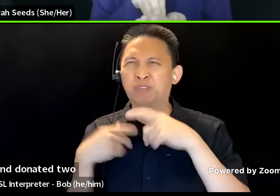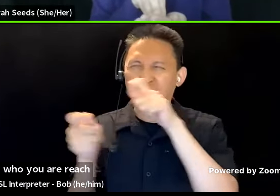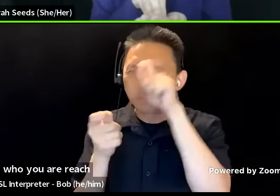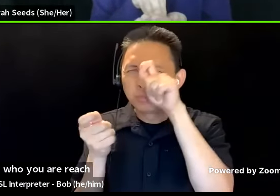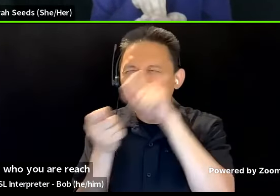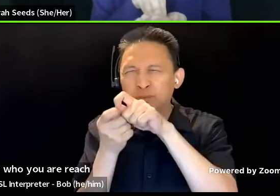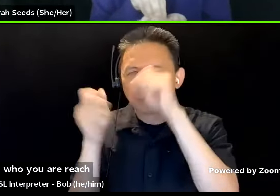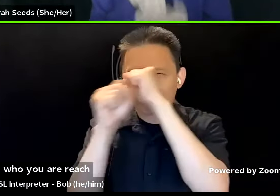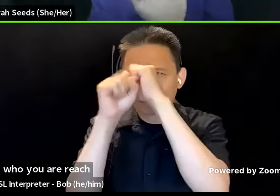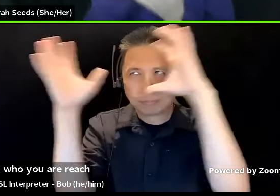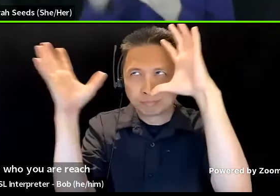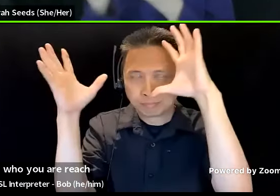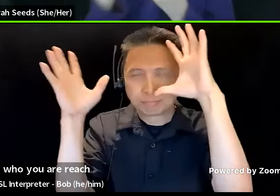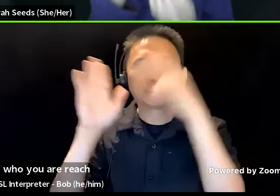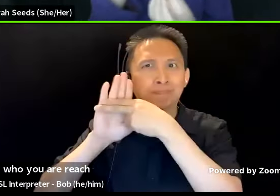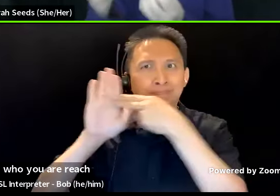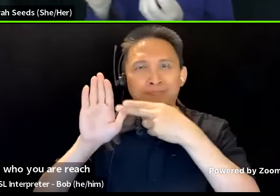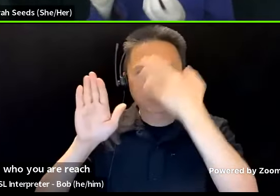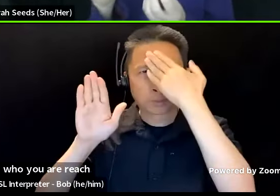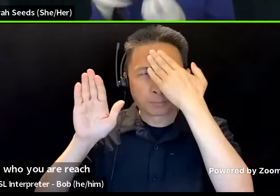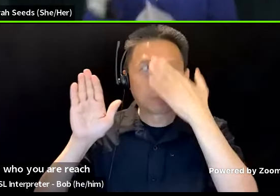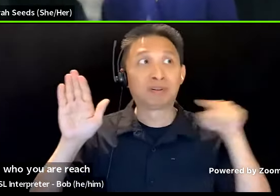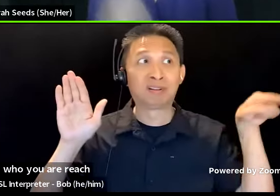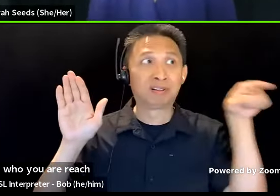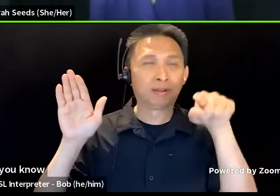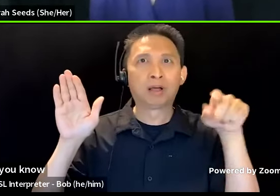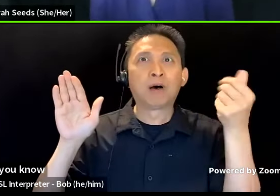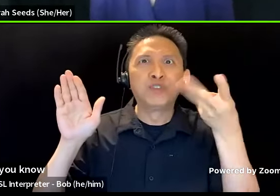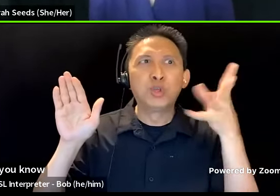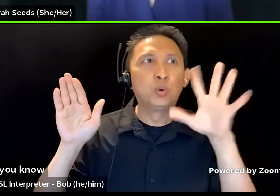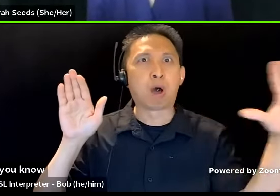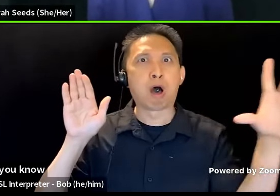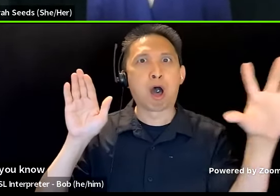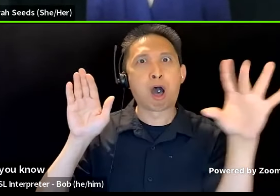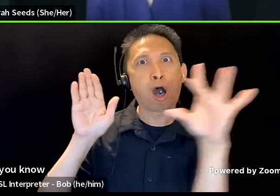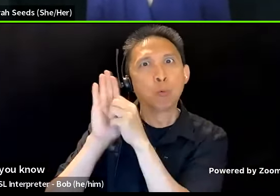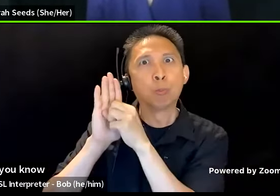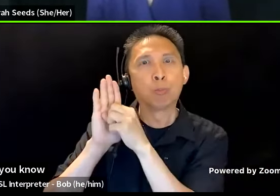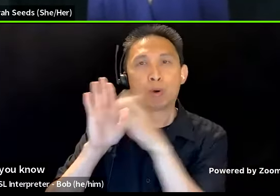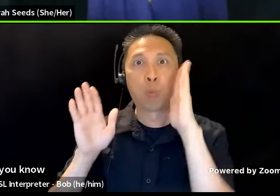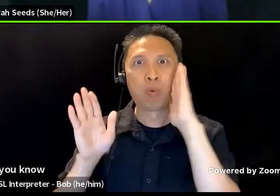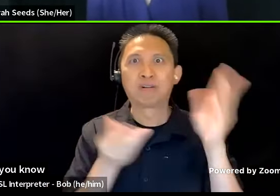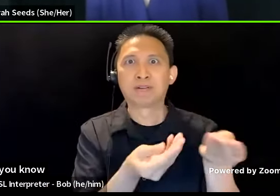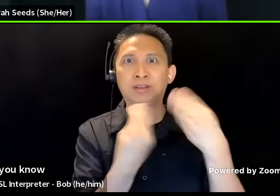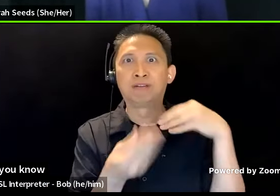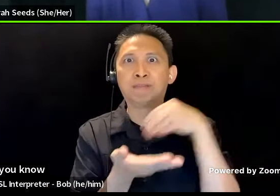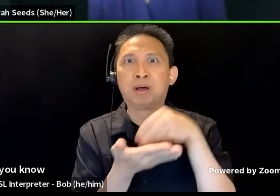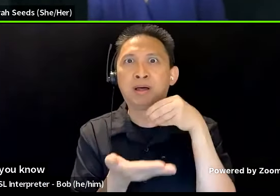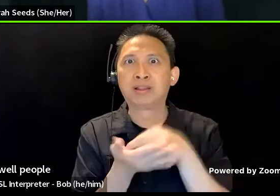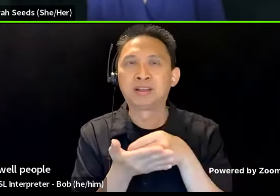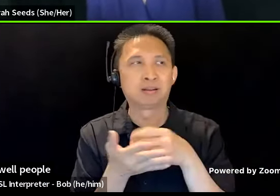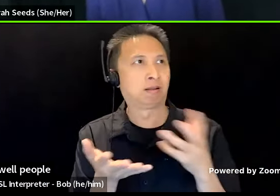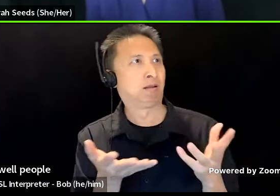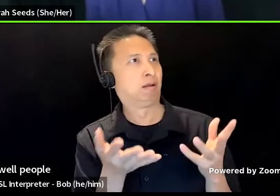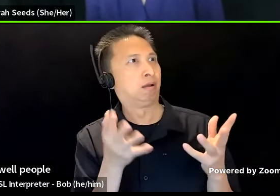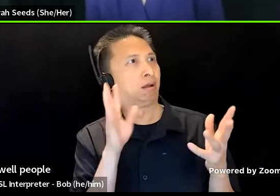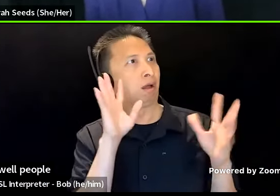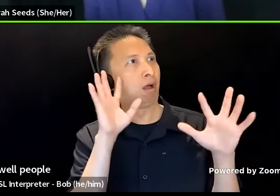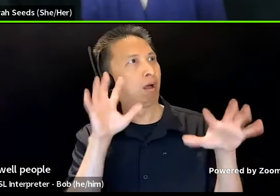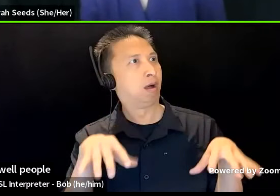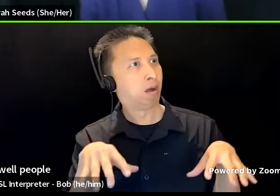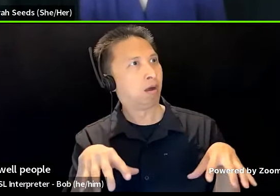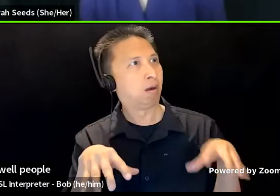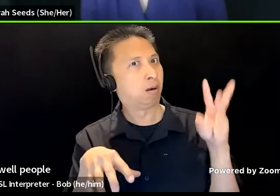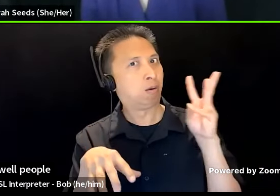branding is very succinct. Some people are going to be drawn to that, and they're going to be giving you funds for things that you did not expect. You're like, wow, you